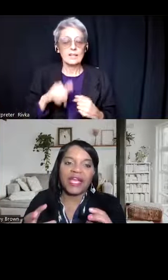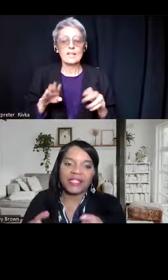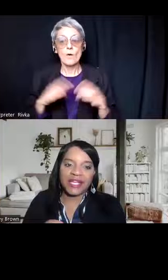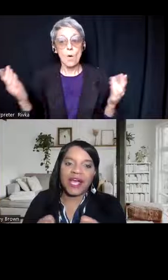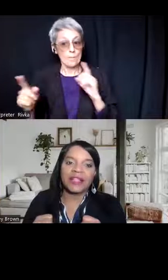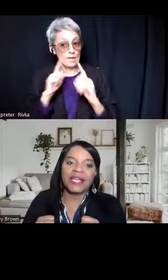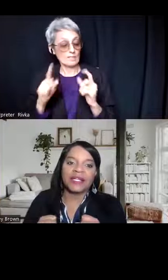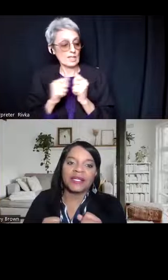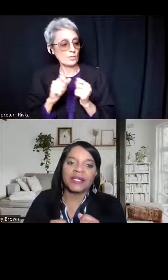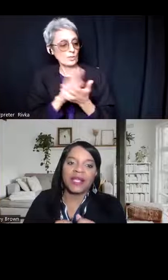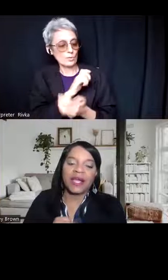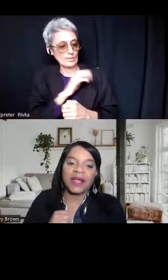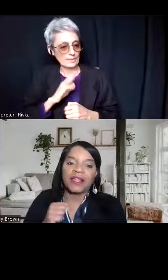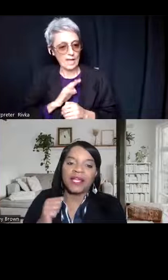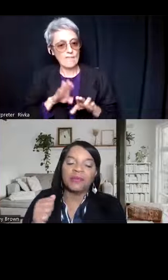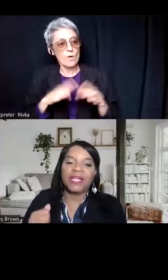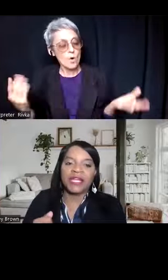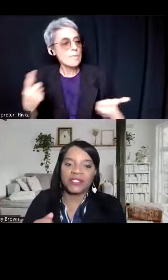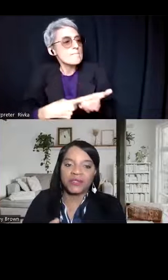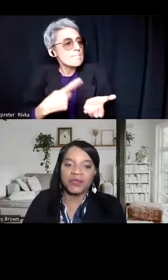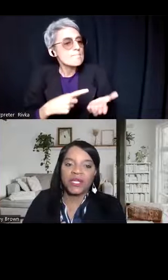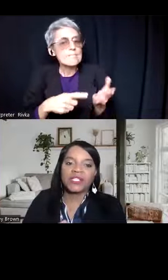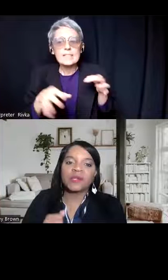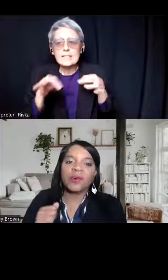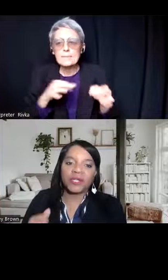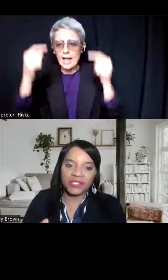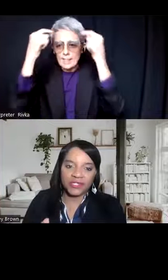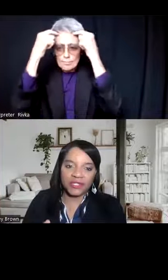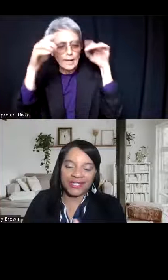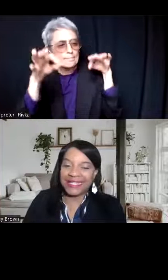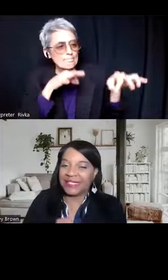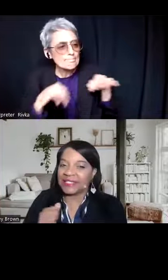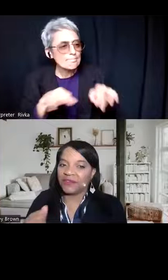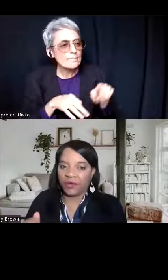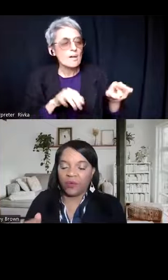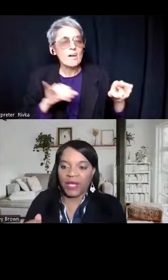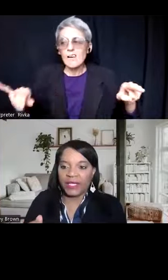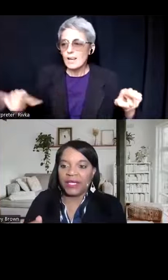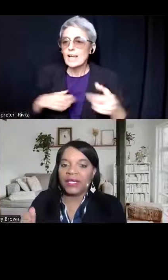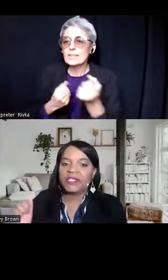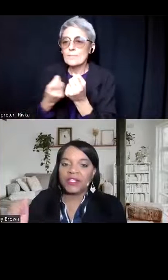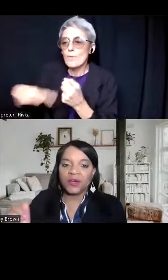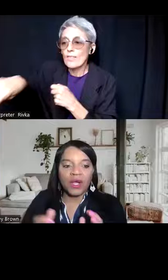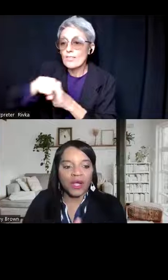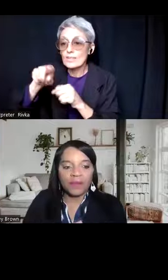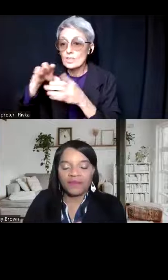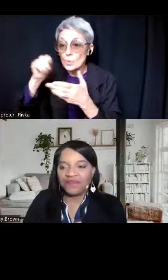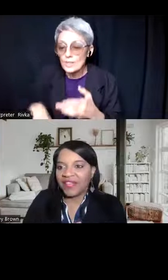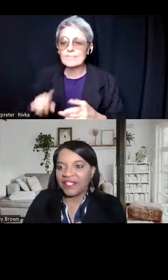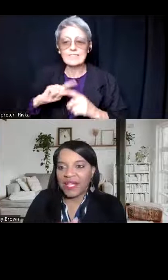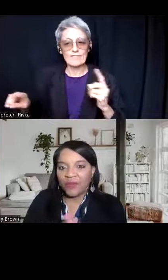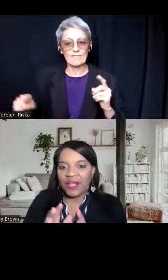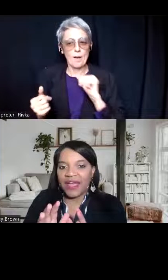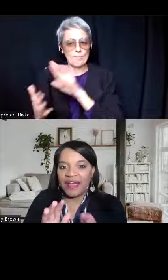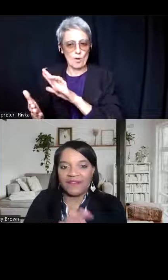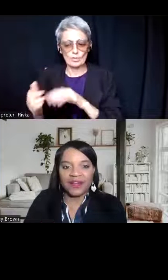staff as to how they can begin to support students in a different way. So